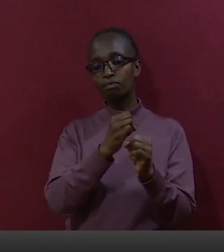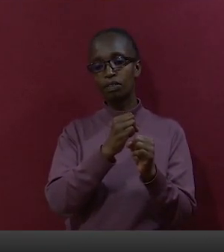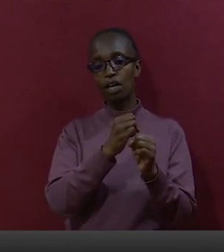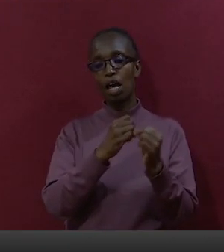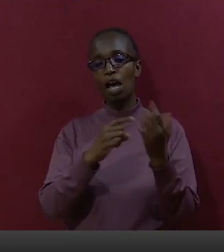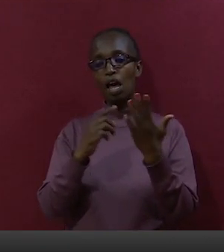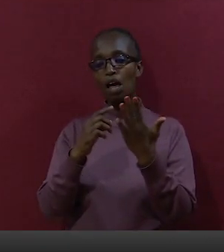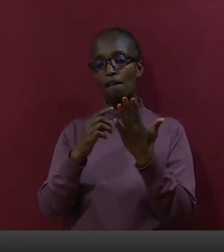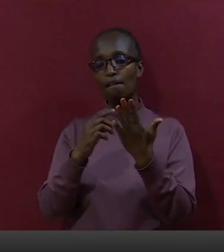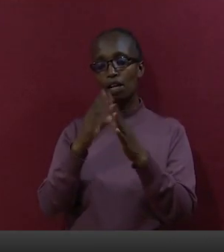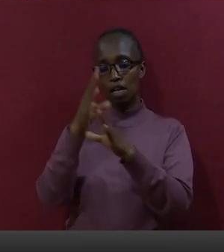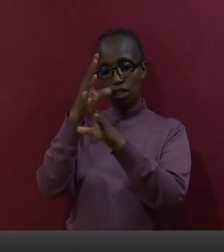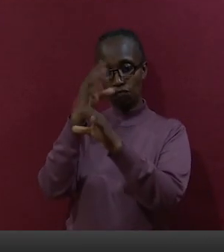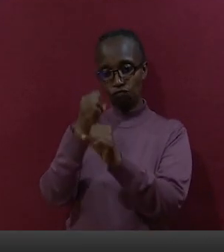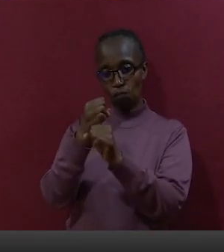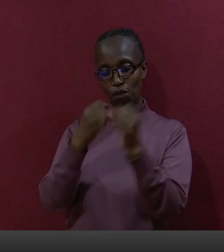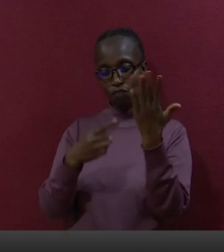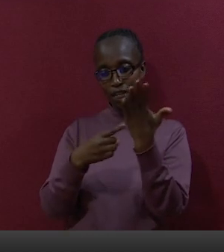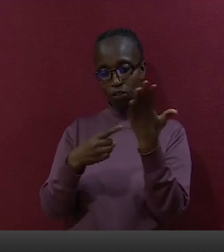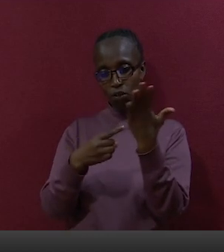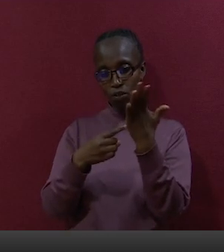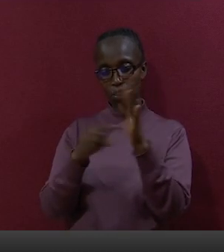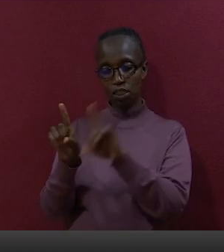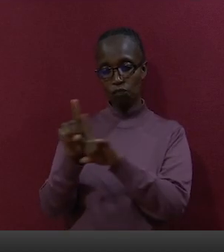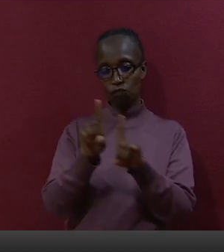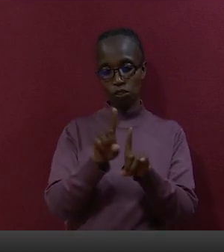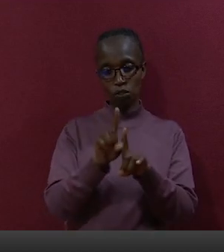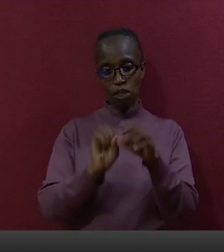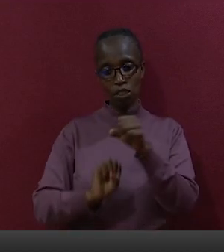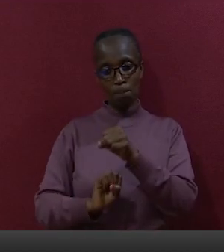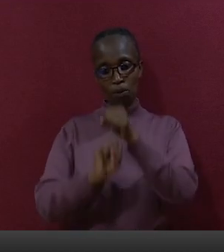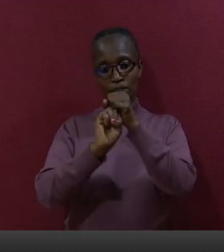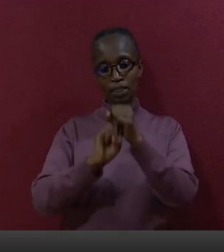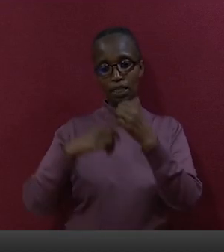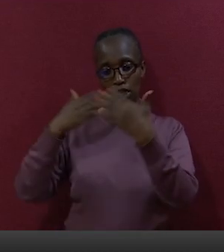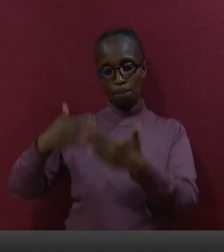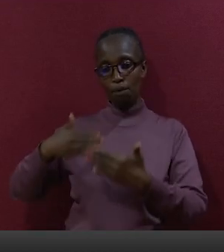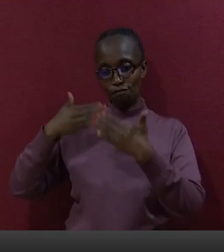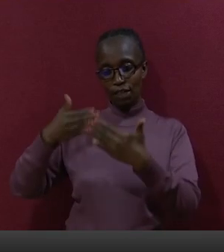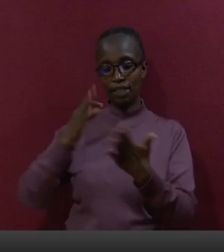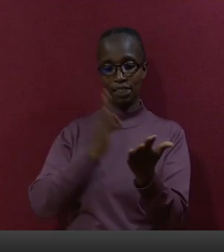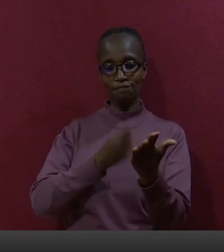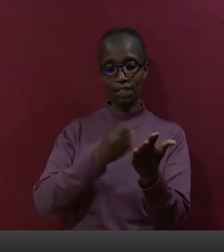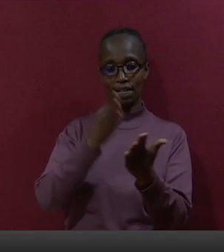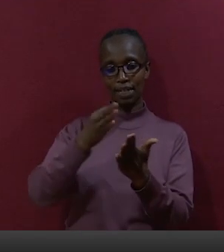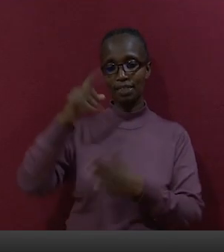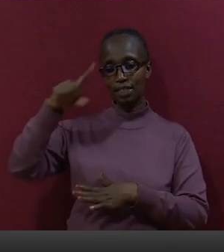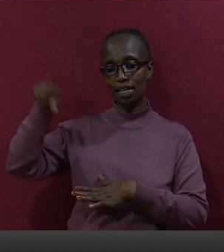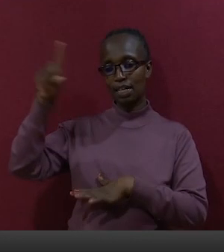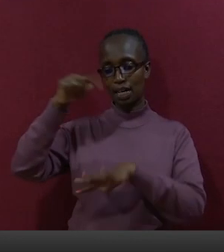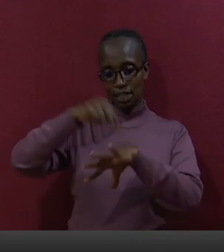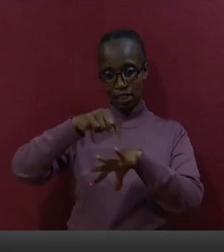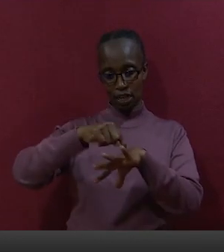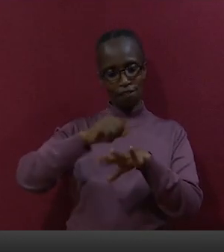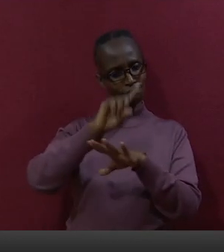kwa mfumo wa Evocha. Aliongeza kuwa mfumo wa kiteknolojia pia uliwezesha kuimarisha usambazaji wa mbolea kwa